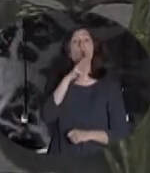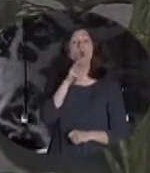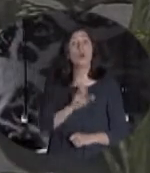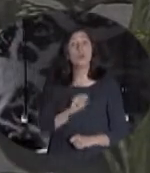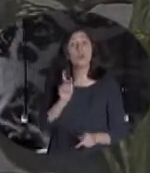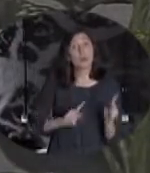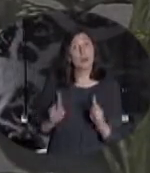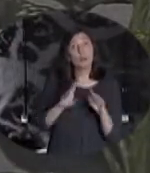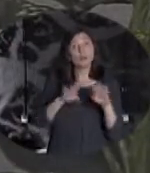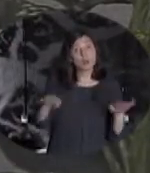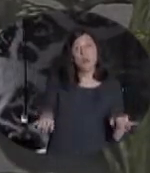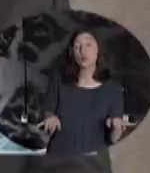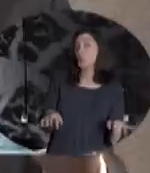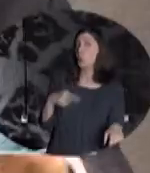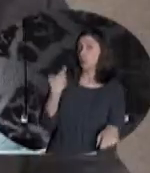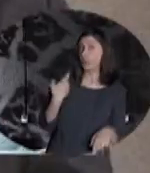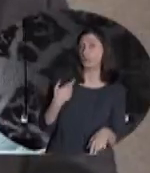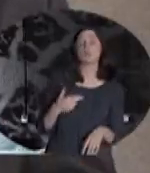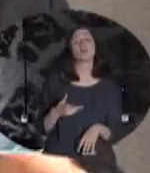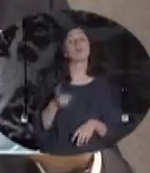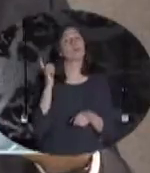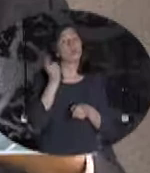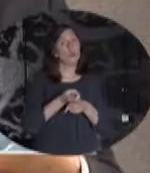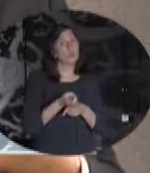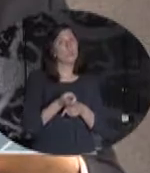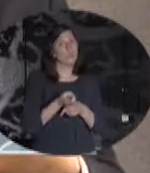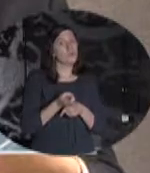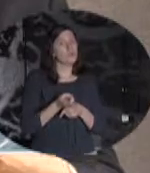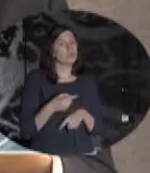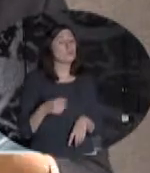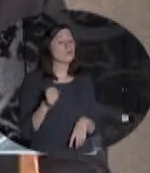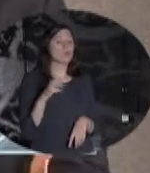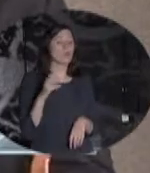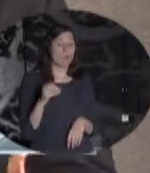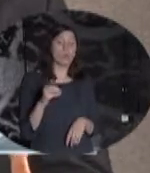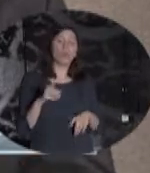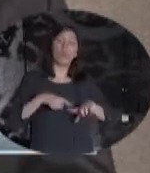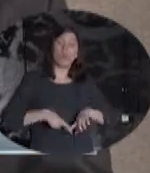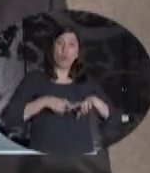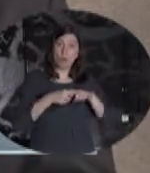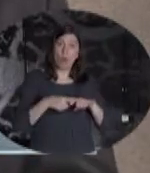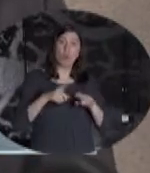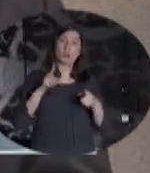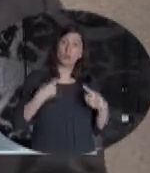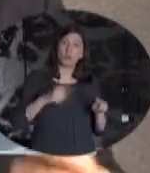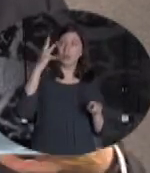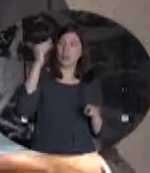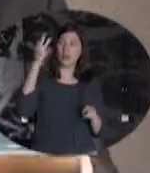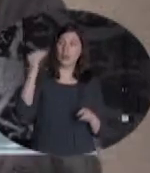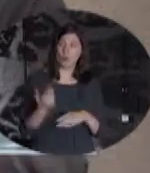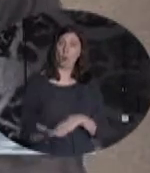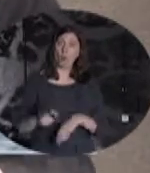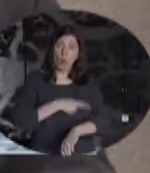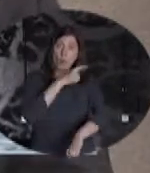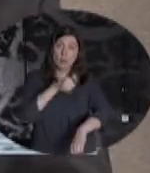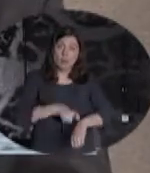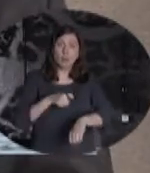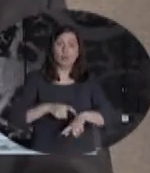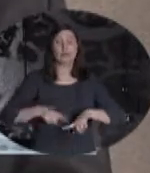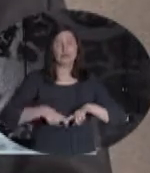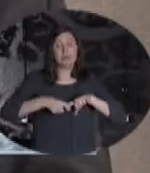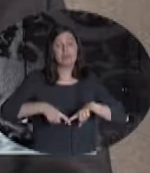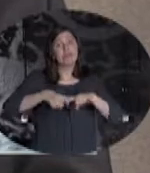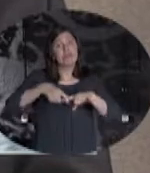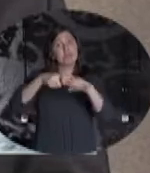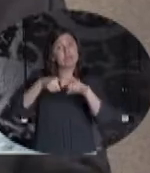and children. Absolutely. Again, I mean, taking that time to give yourself a break when you're outside for extended periods of time, especially when you're doing